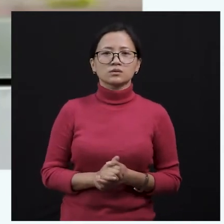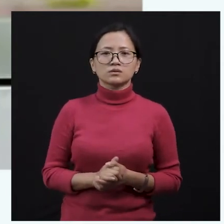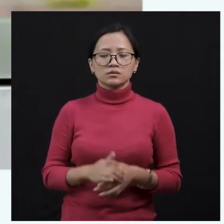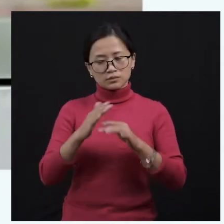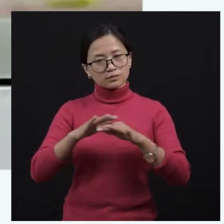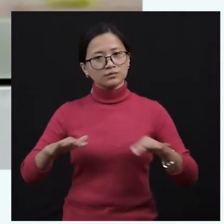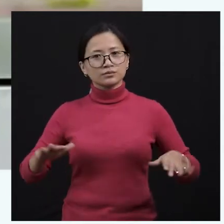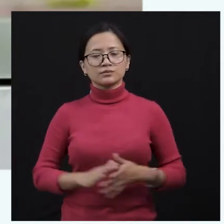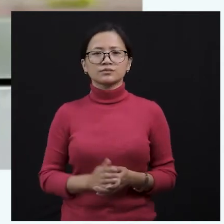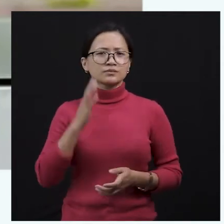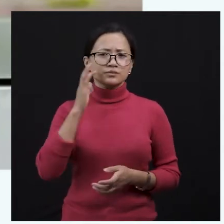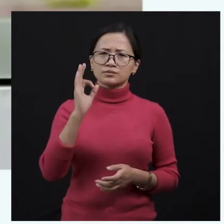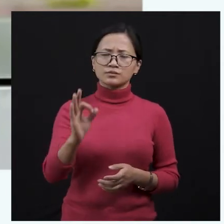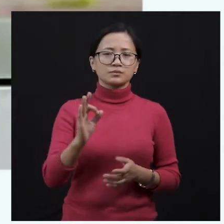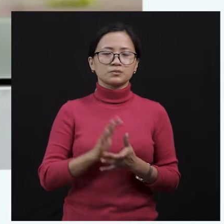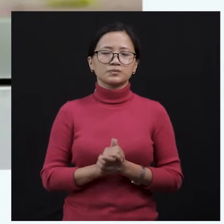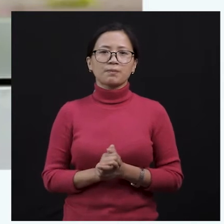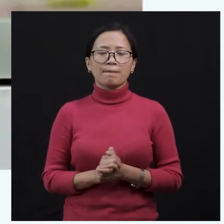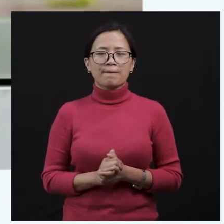So students, they are very important